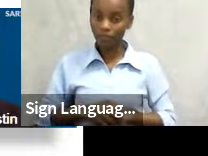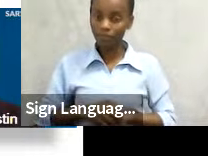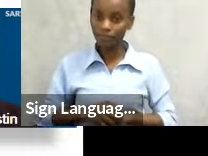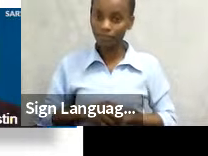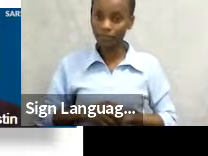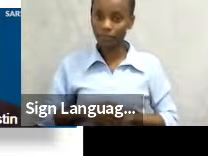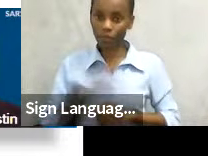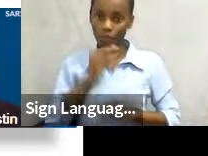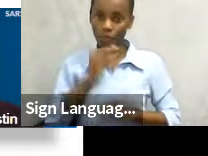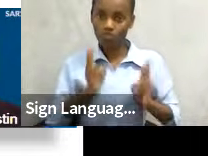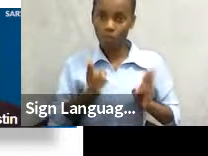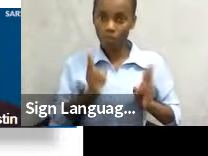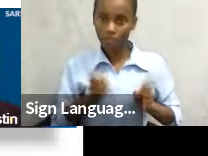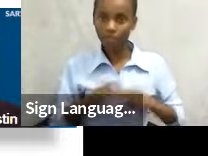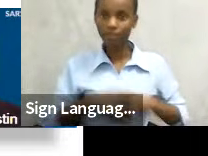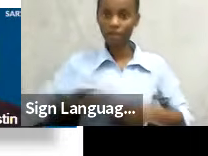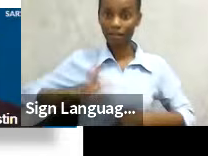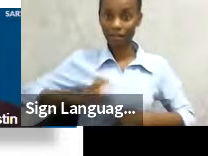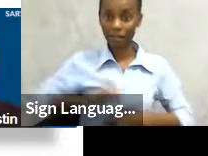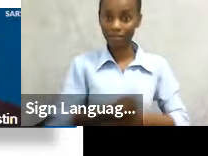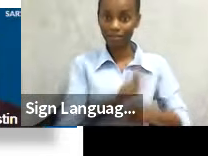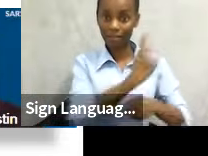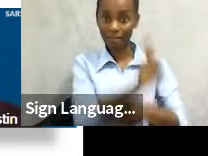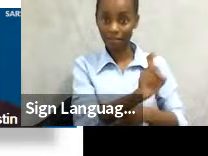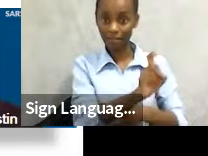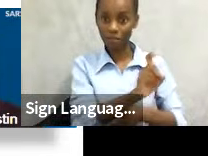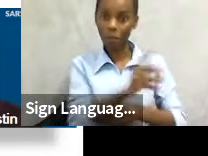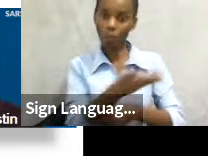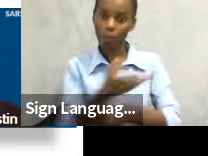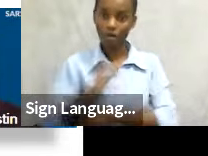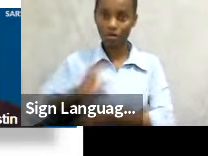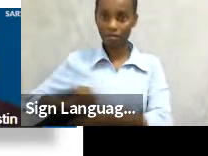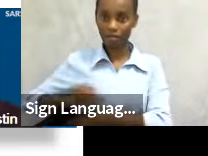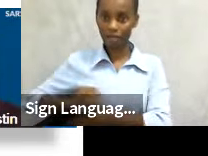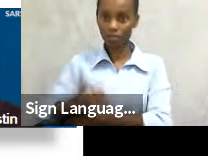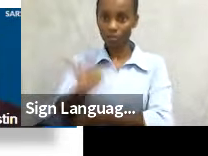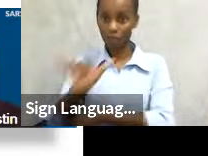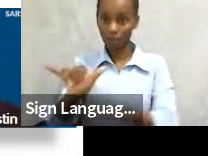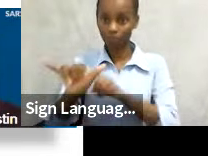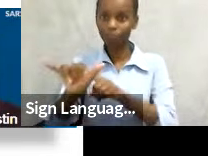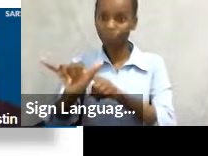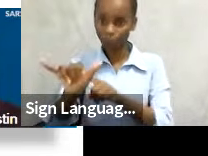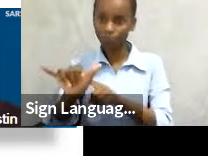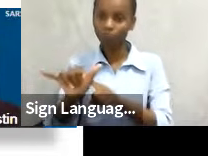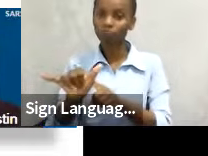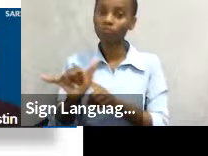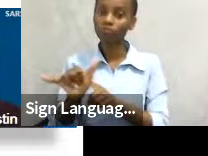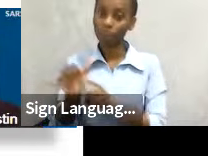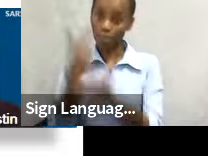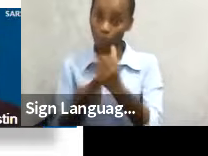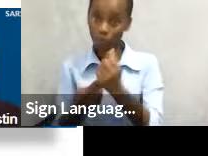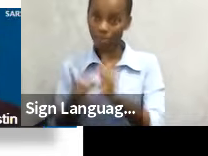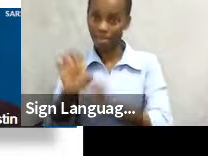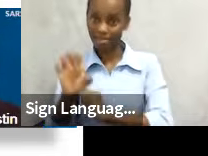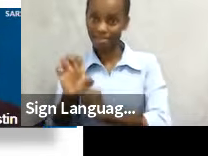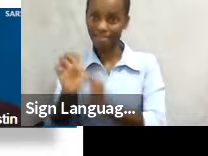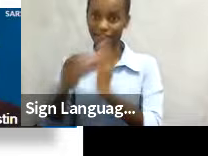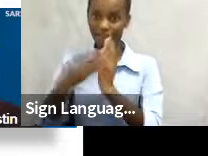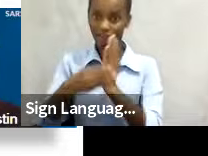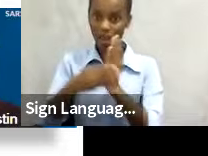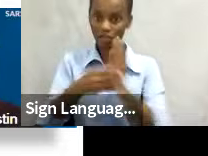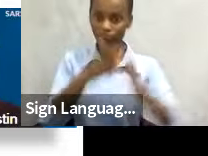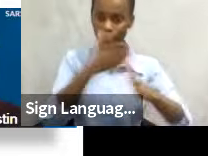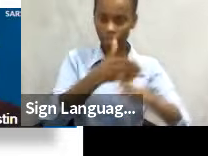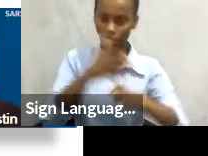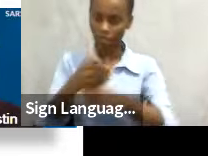client Y, they both log onto e-filing or their SARS mobile app, and they both submit the RTR